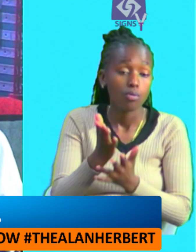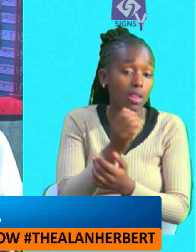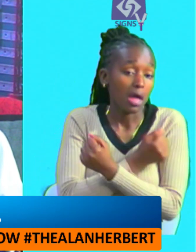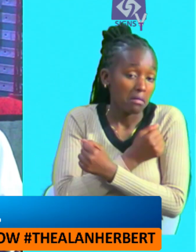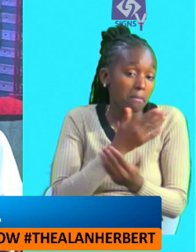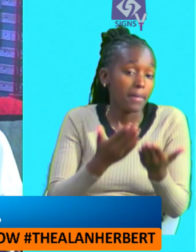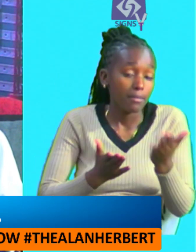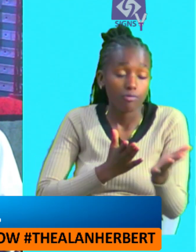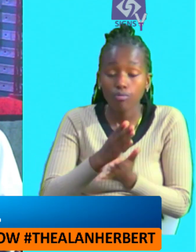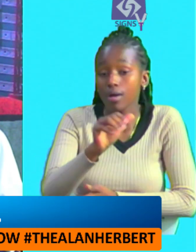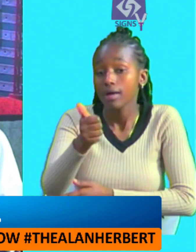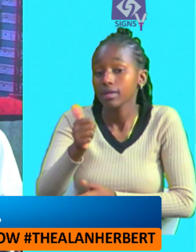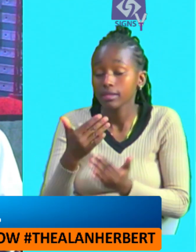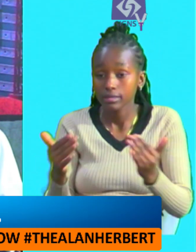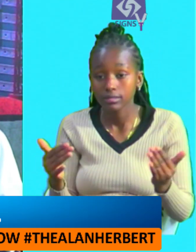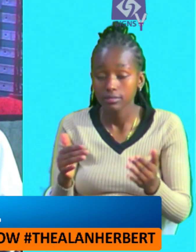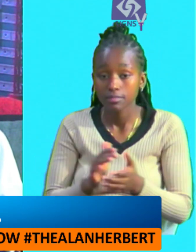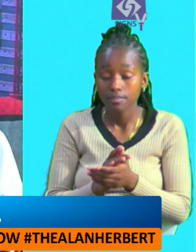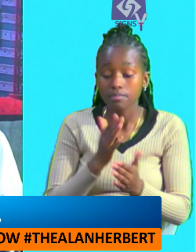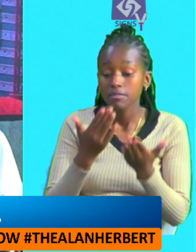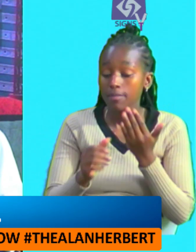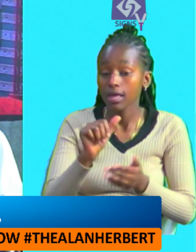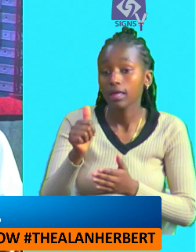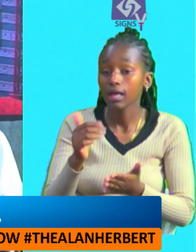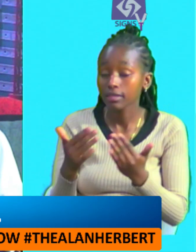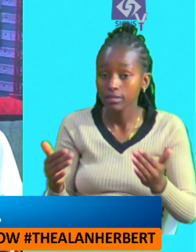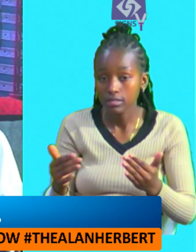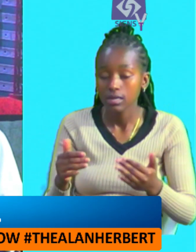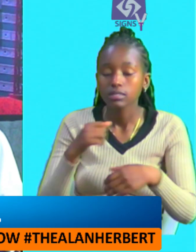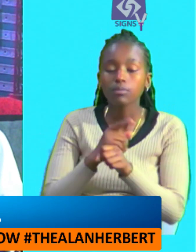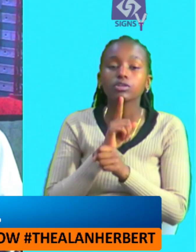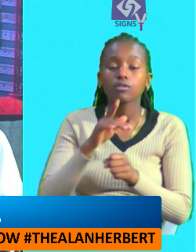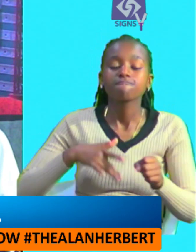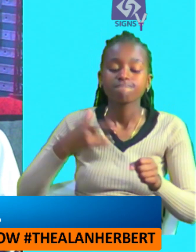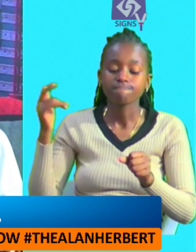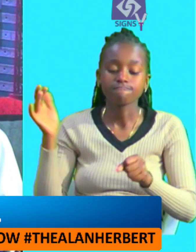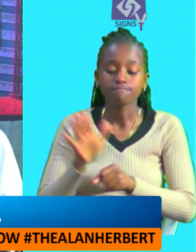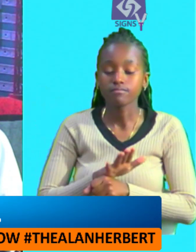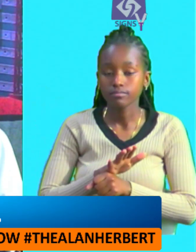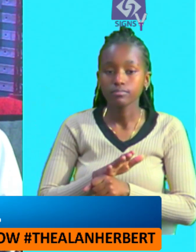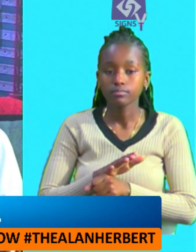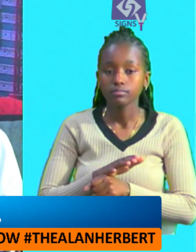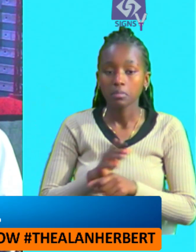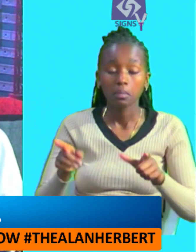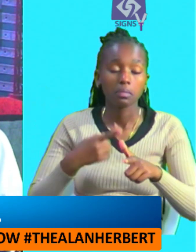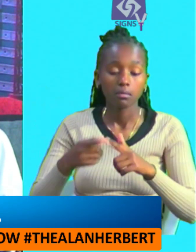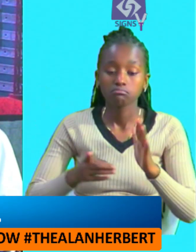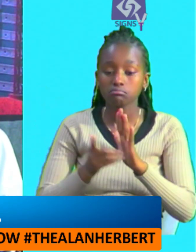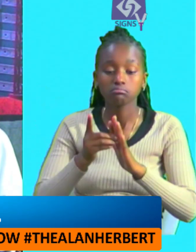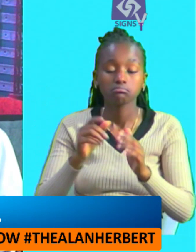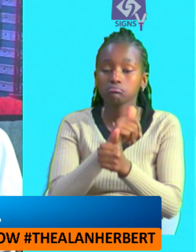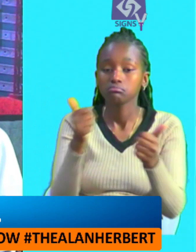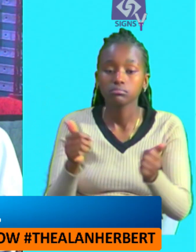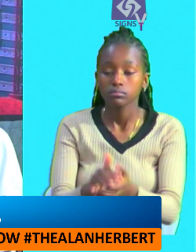And if people decide to say, okay, it's time we give, which people rarely do so actually, it's time to give back